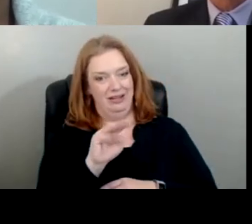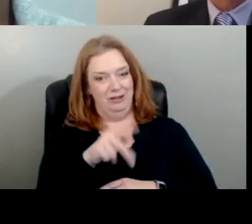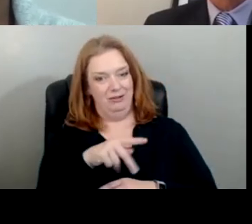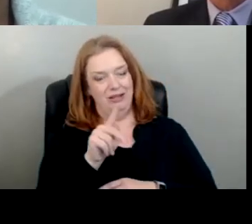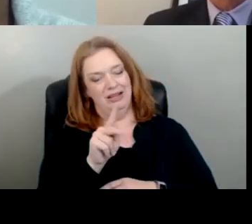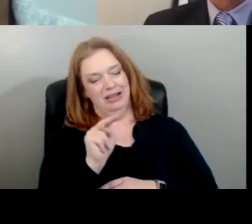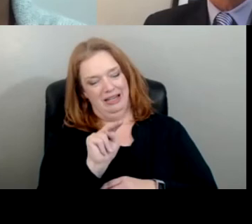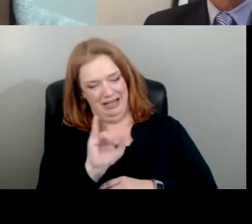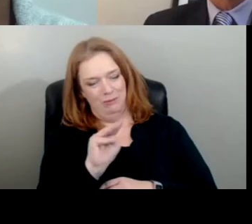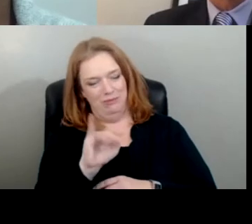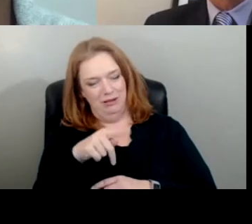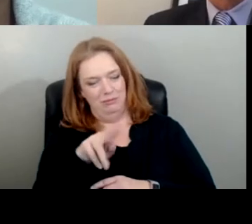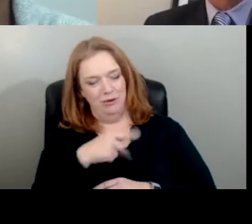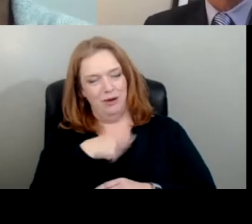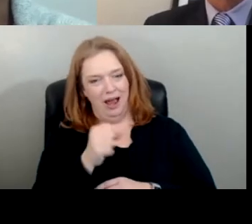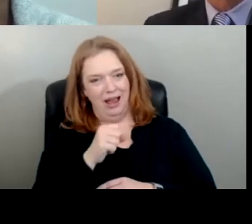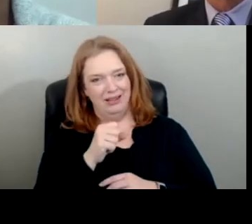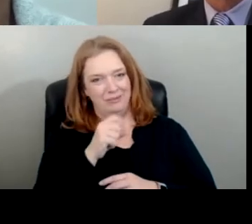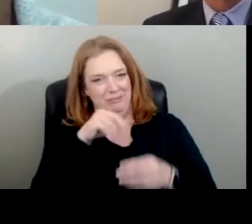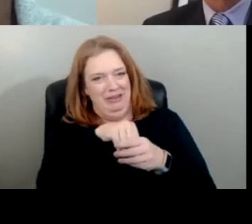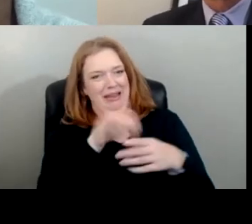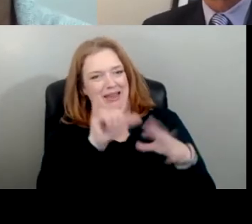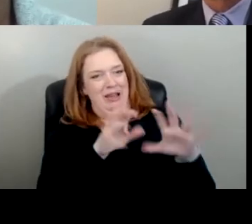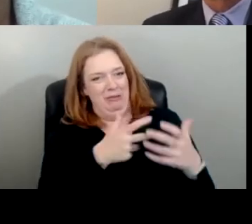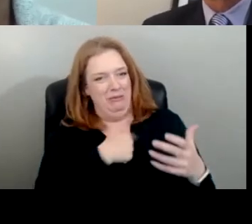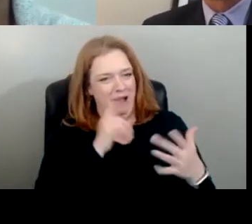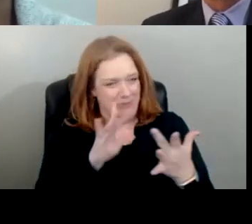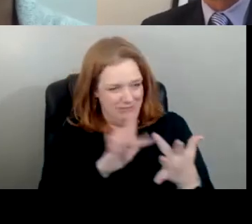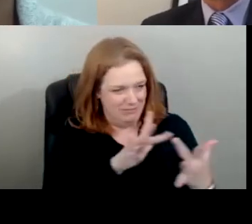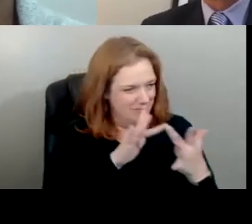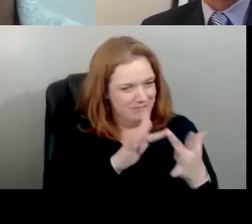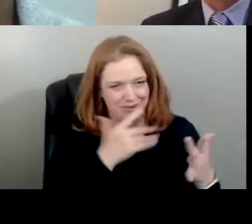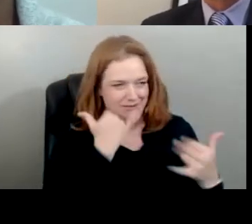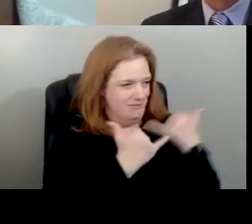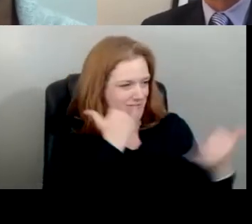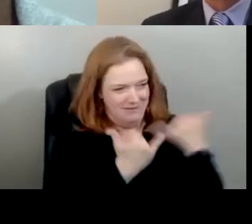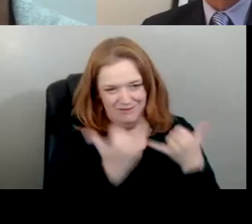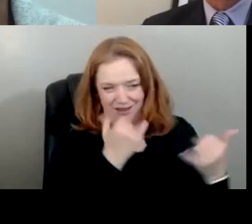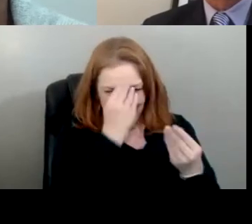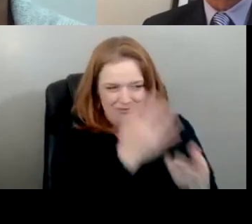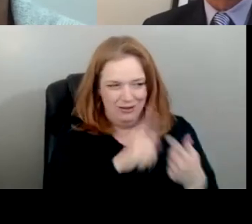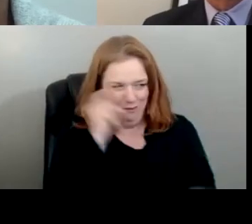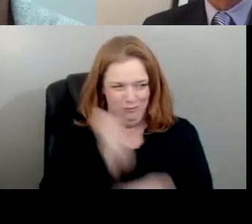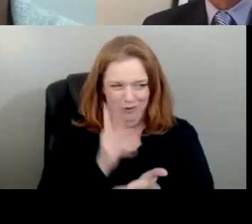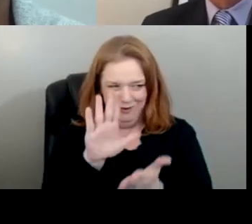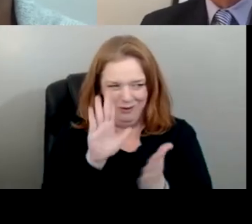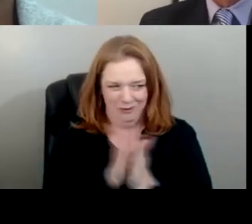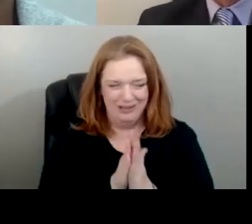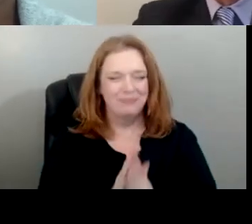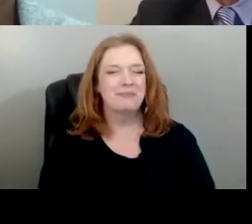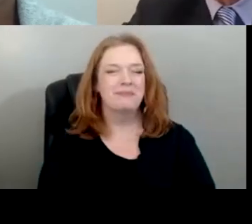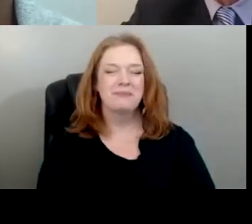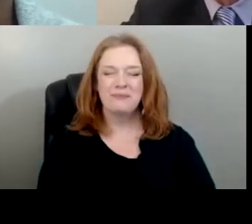to approve your request. I will blow up all of their phones because it's important